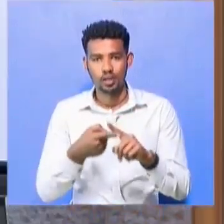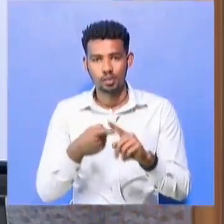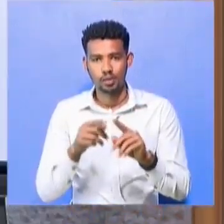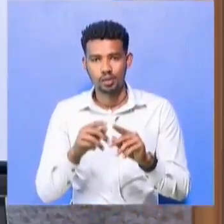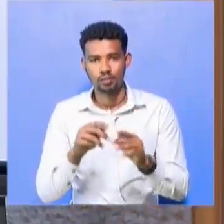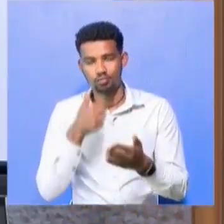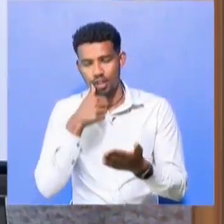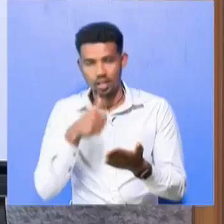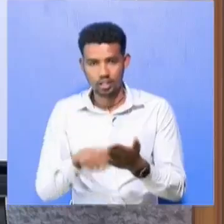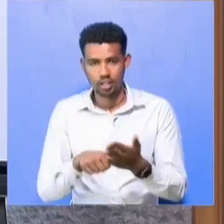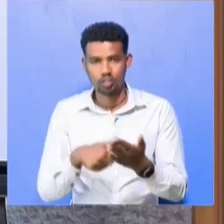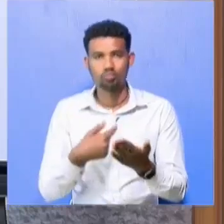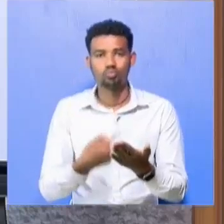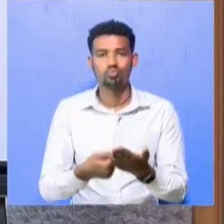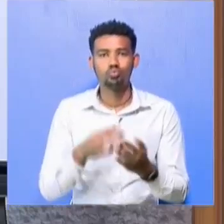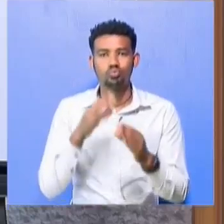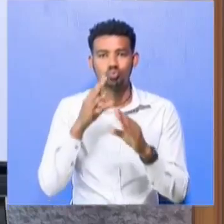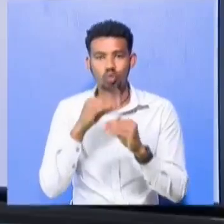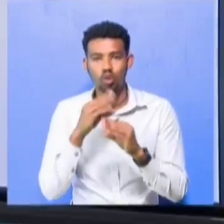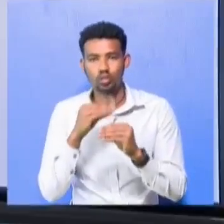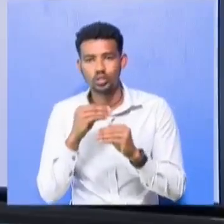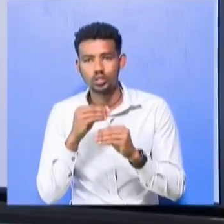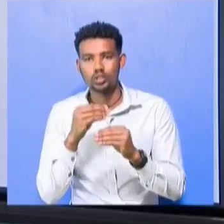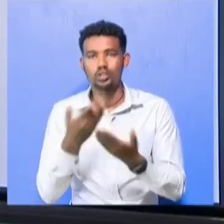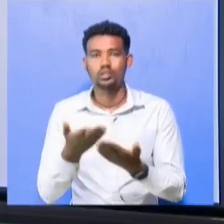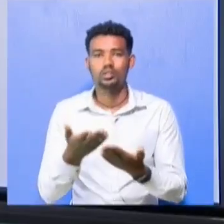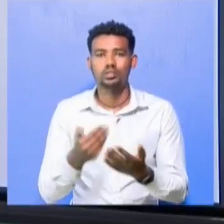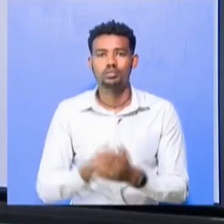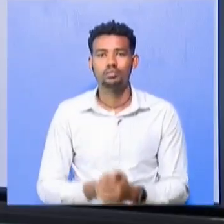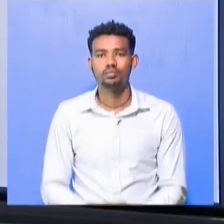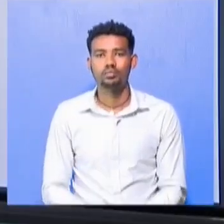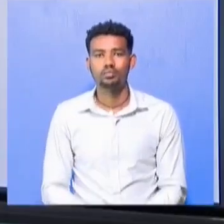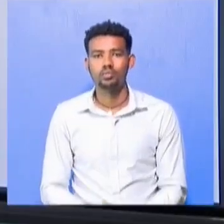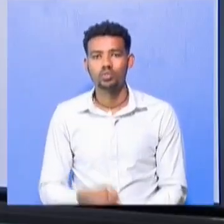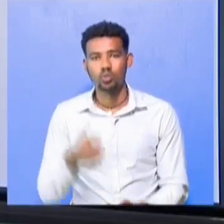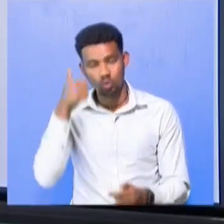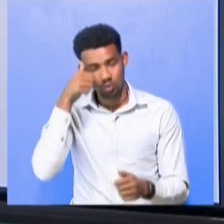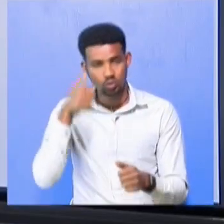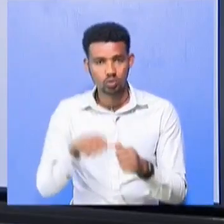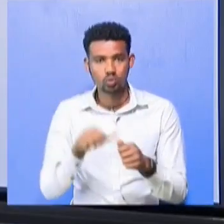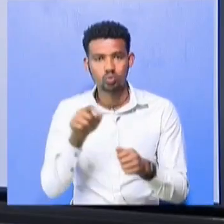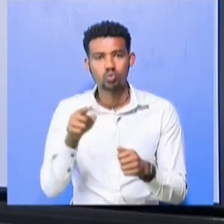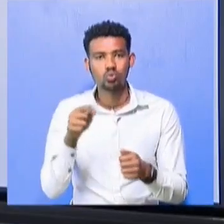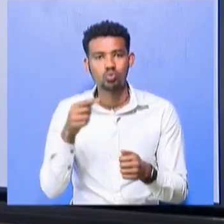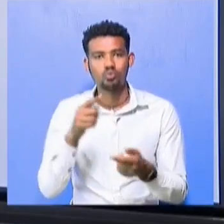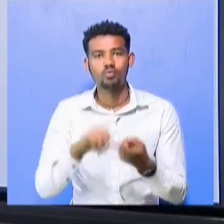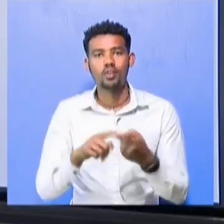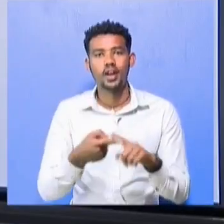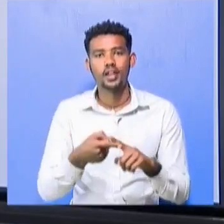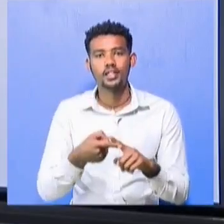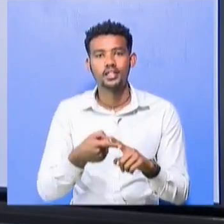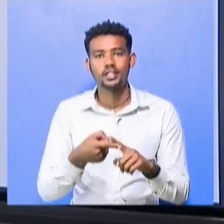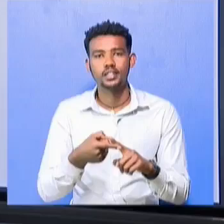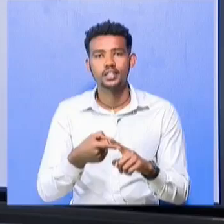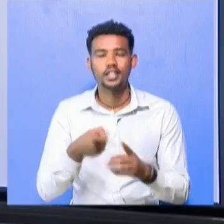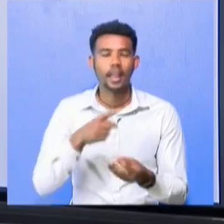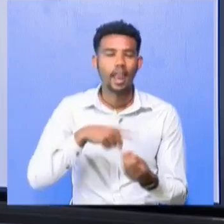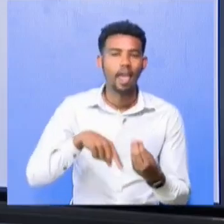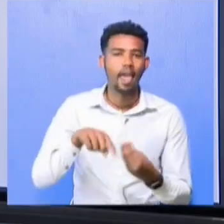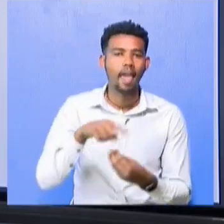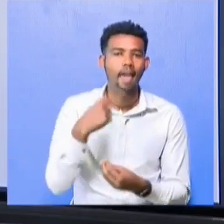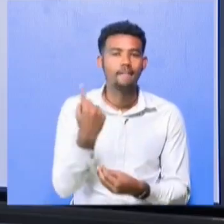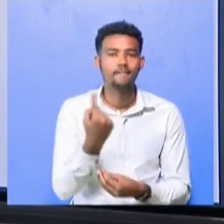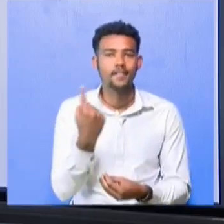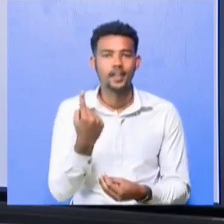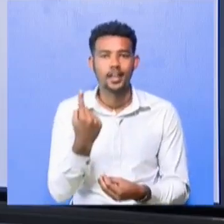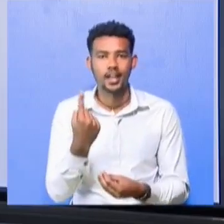or inform or notice to your friends what's going on in every areas.